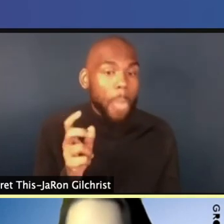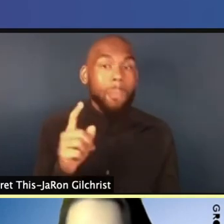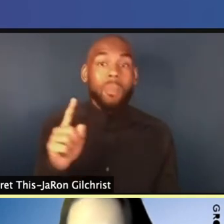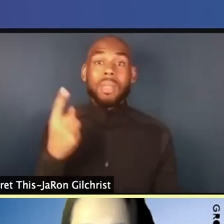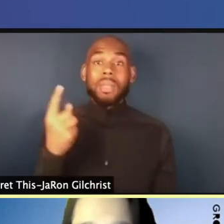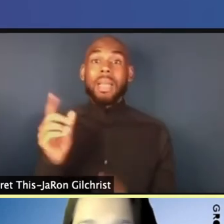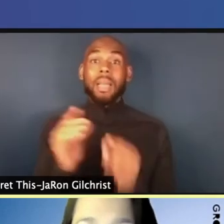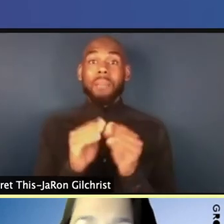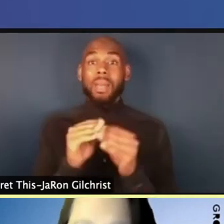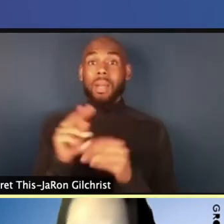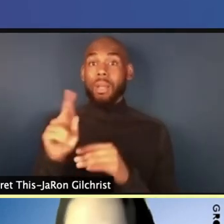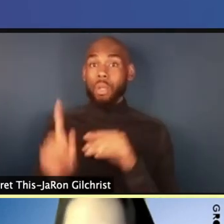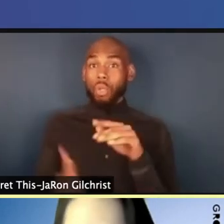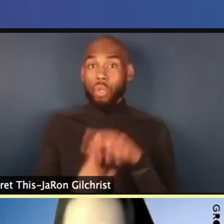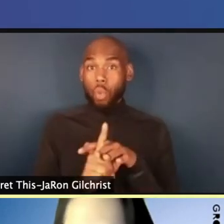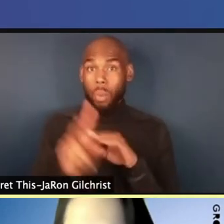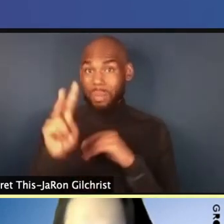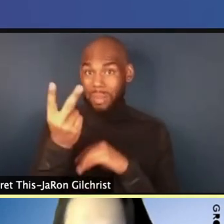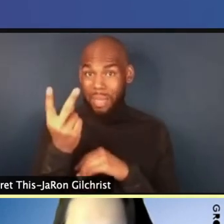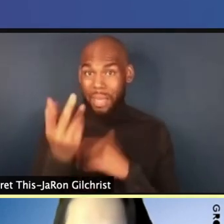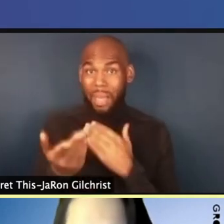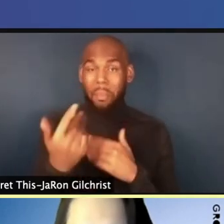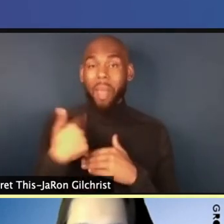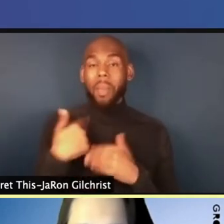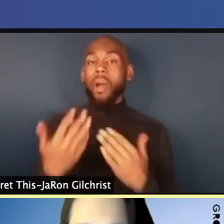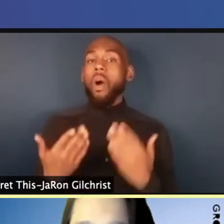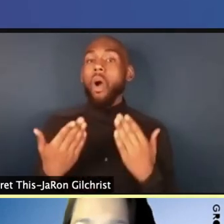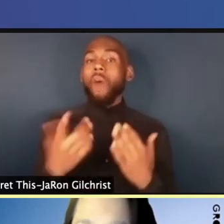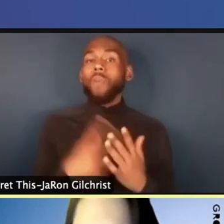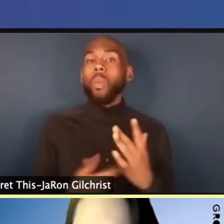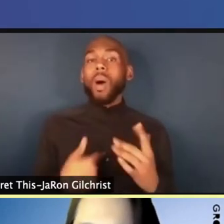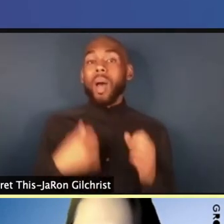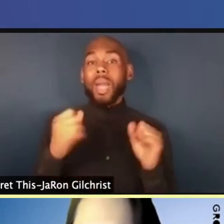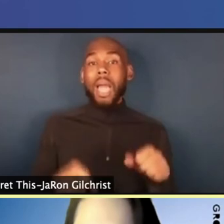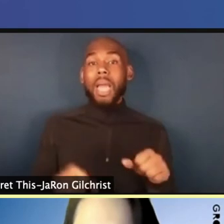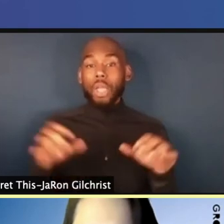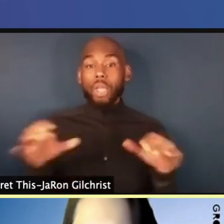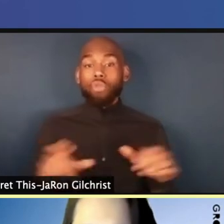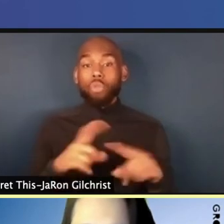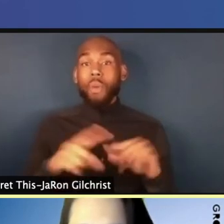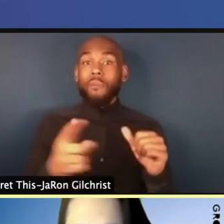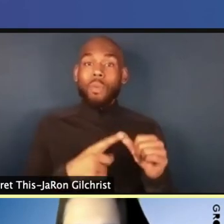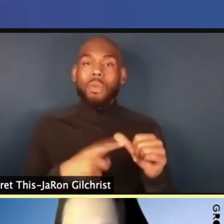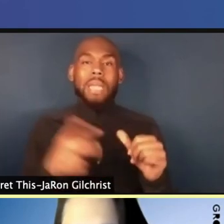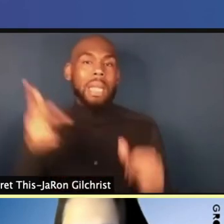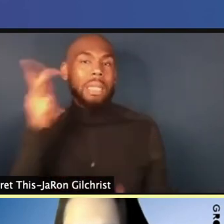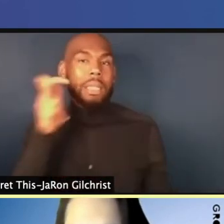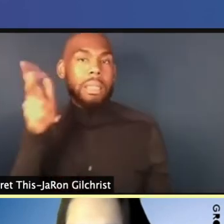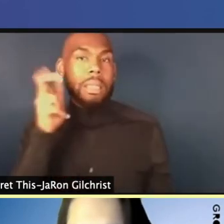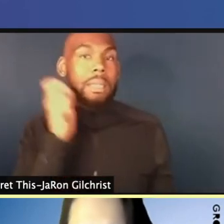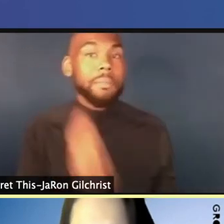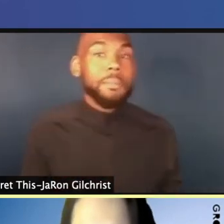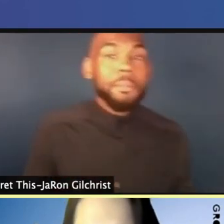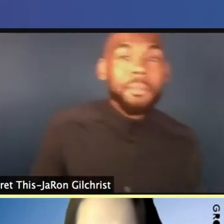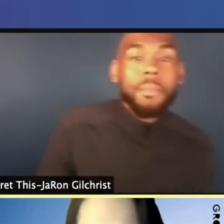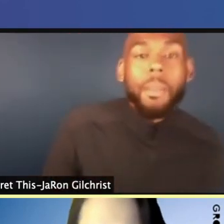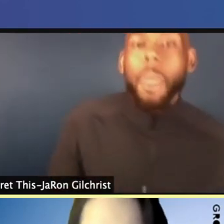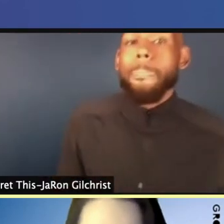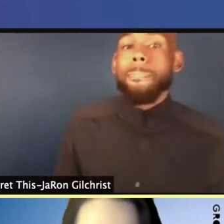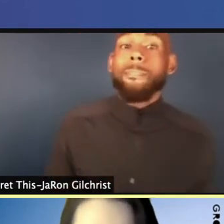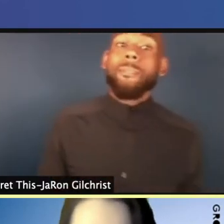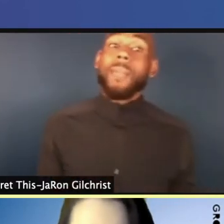show up at, that's when I might offer something that I can do, but I'm really just going to listen first. So organize.